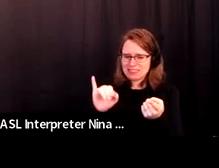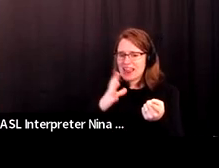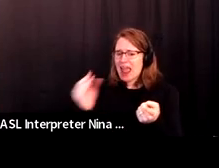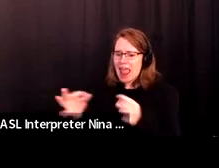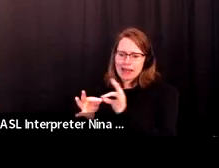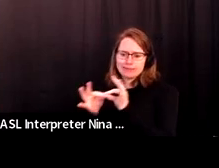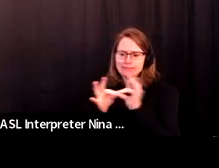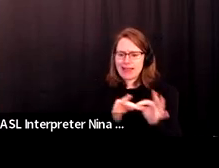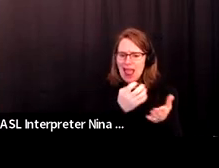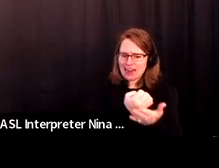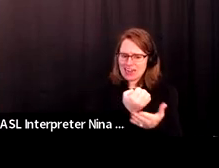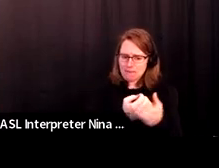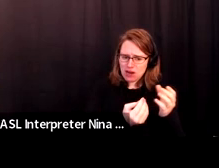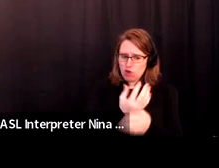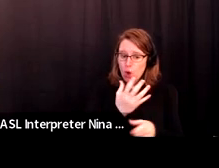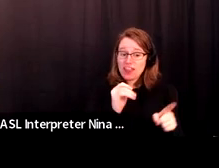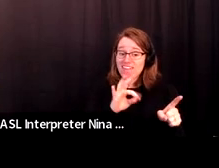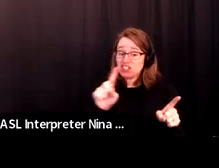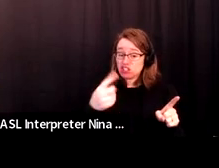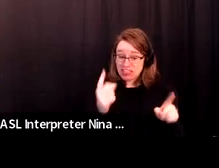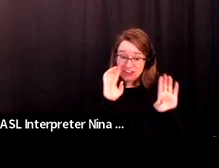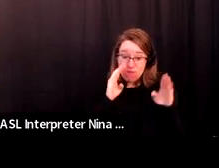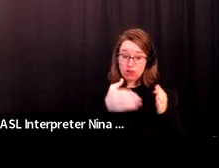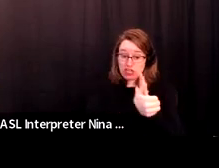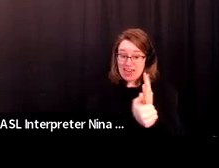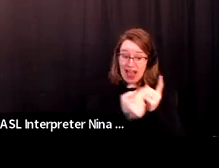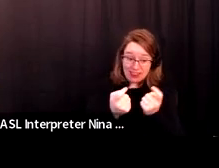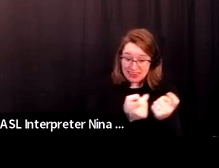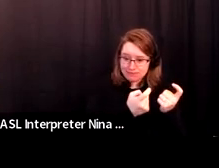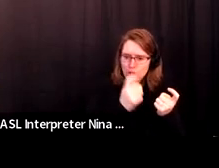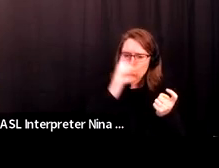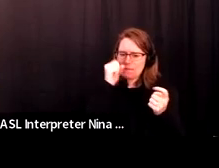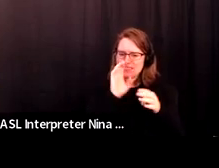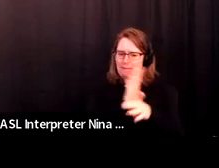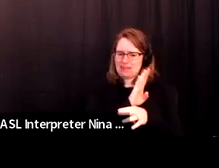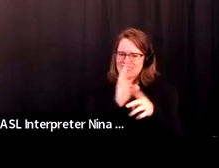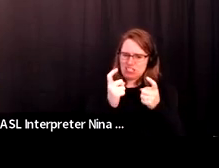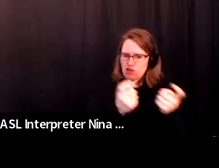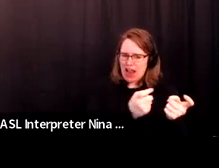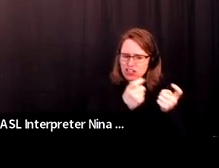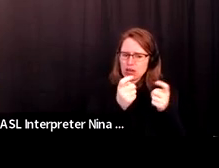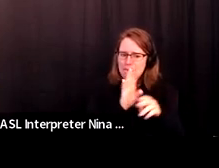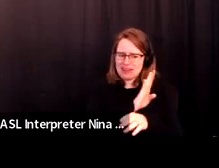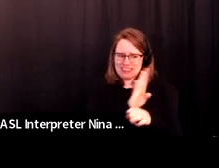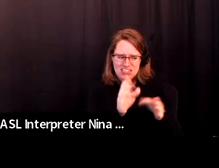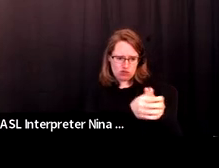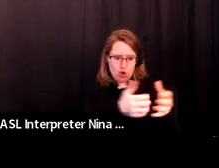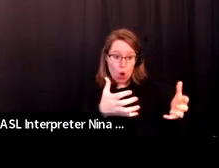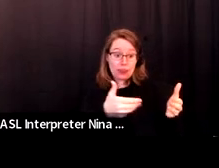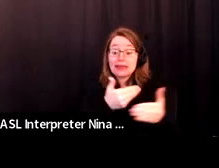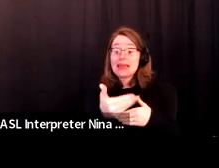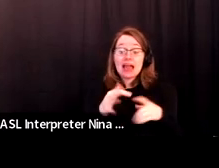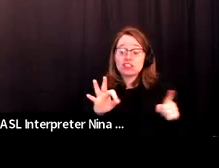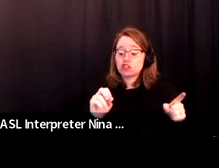only focus on talent attraction, we're missing kind of business attraction and business growth. Like, how do the next Fortune 500s want to come and base